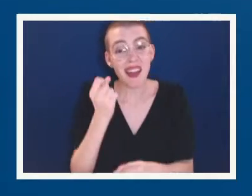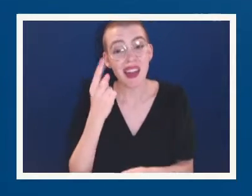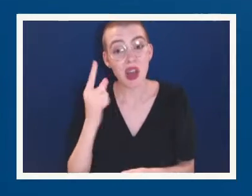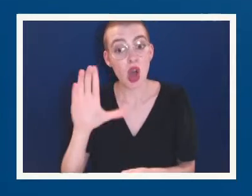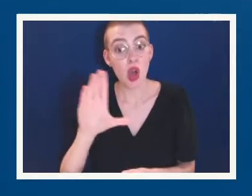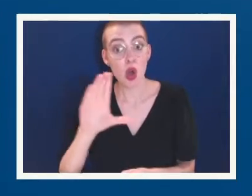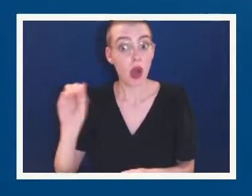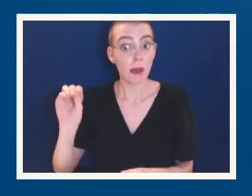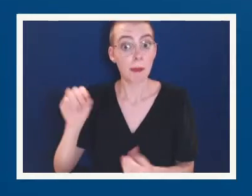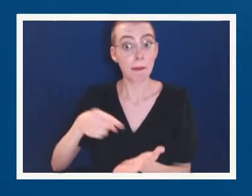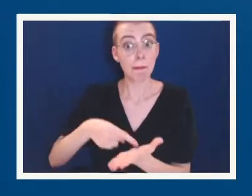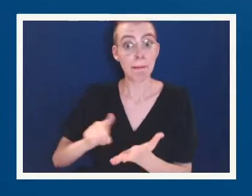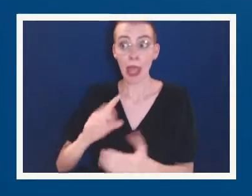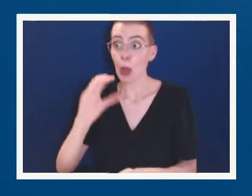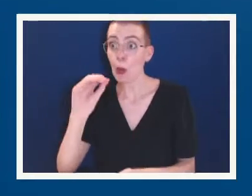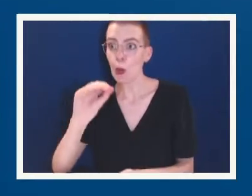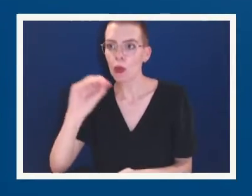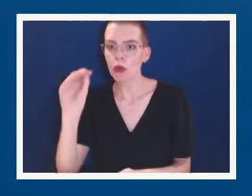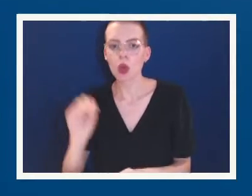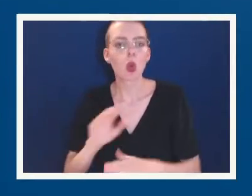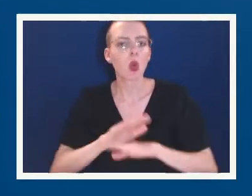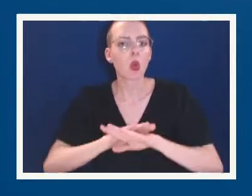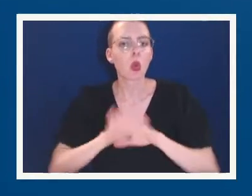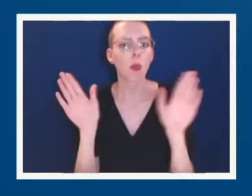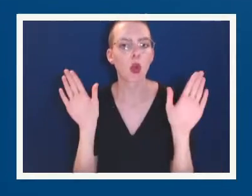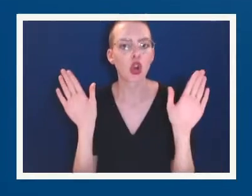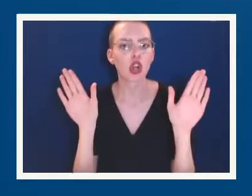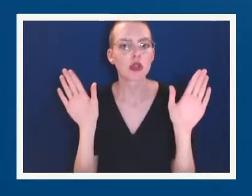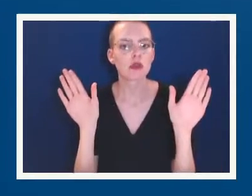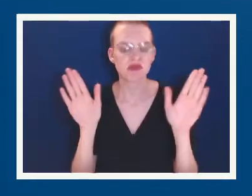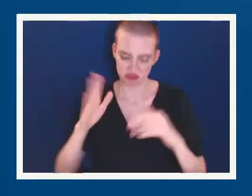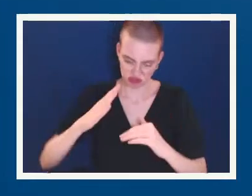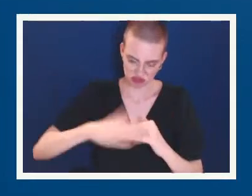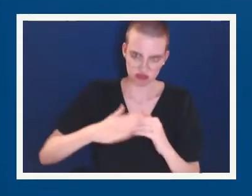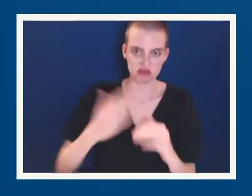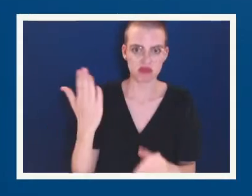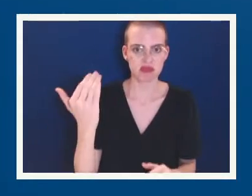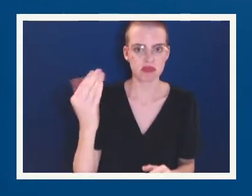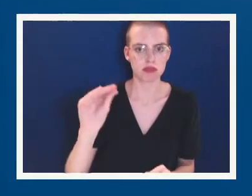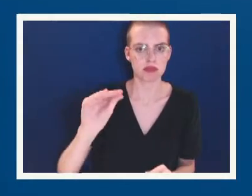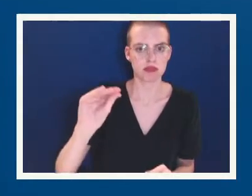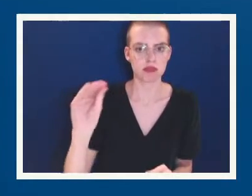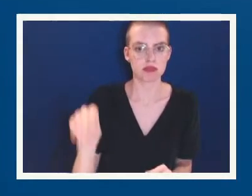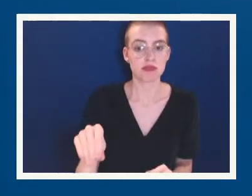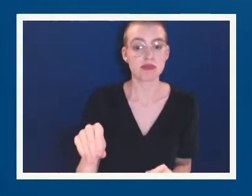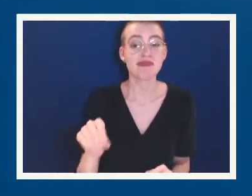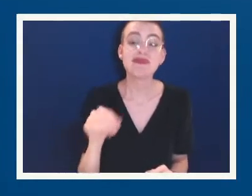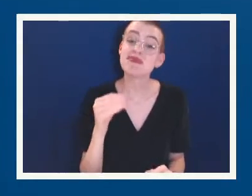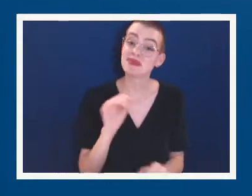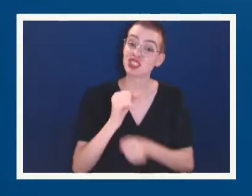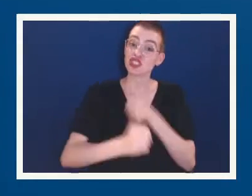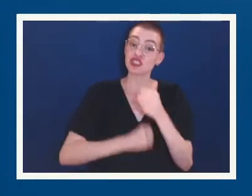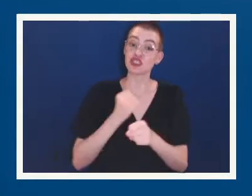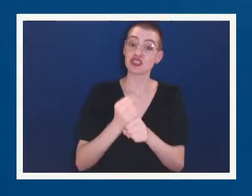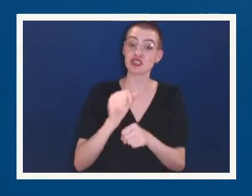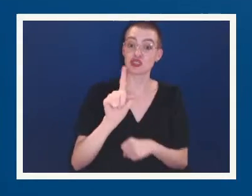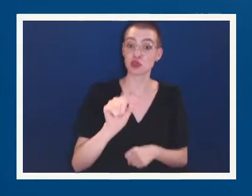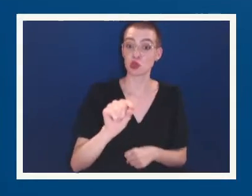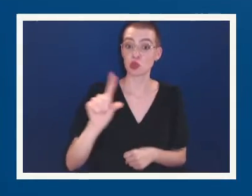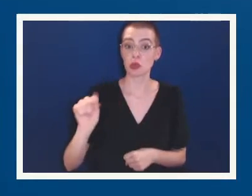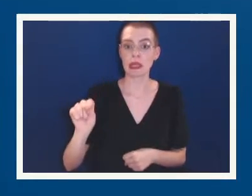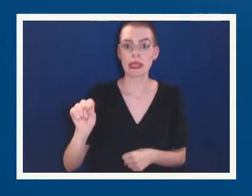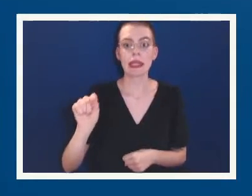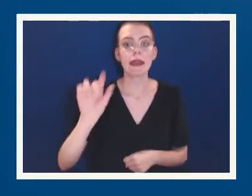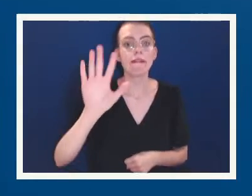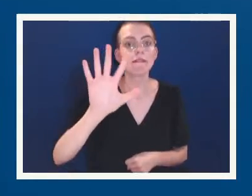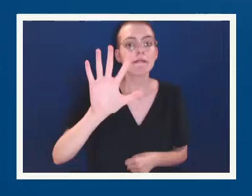tax. By the way, in 2020, 55 of the largest corporations in America made $40